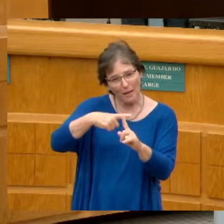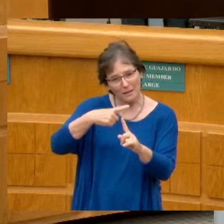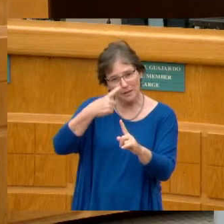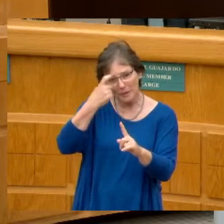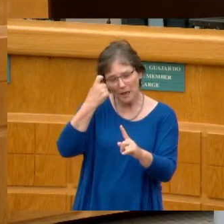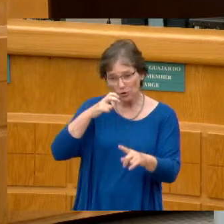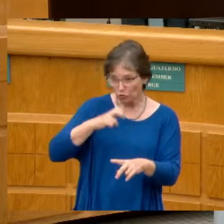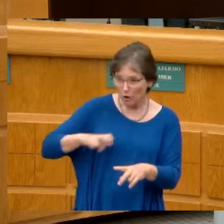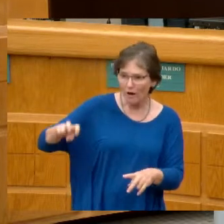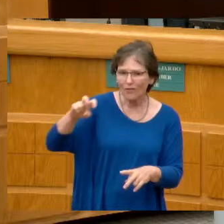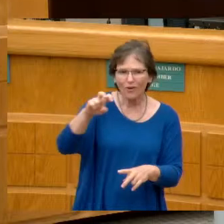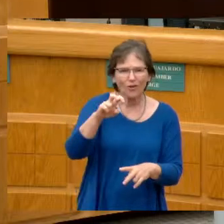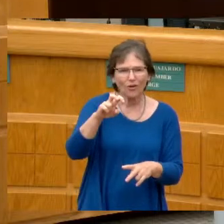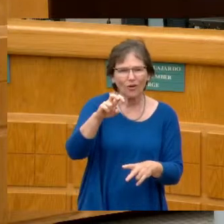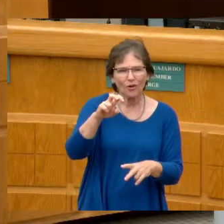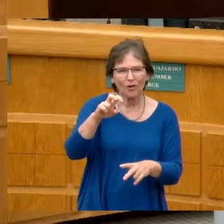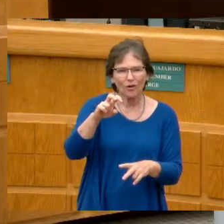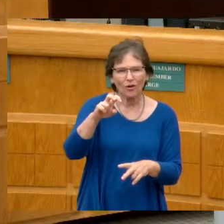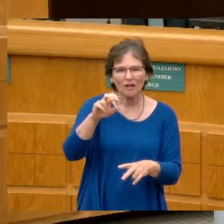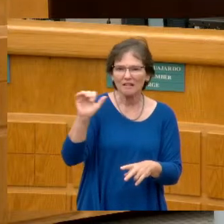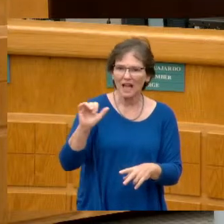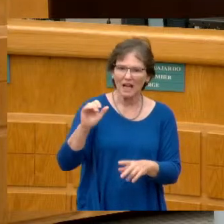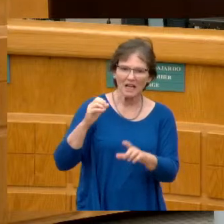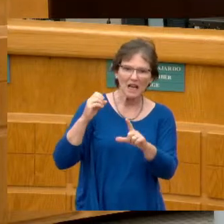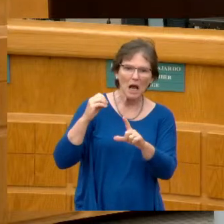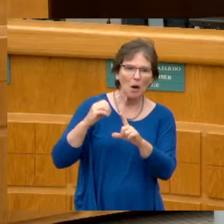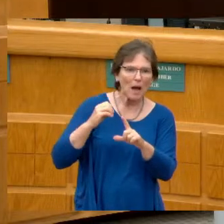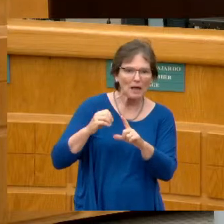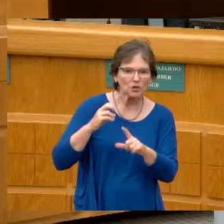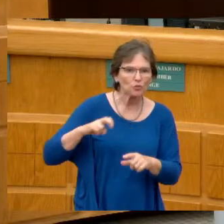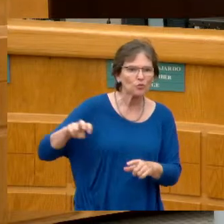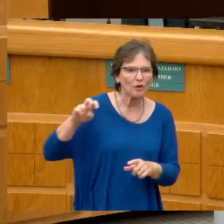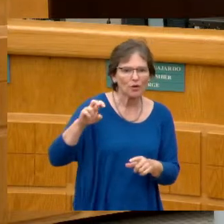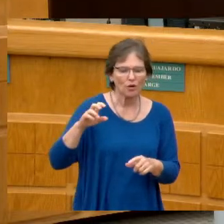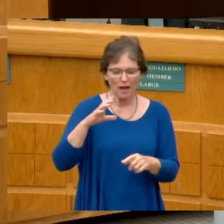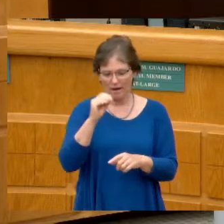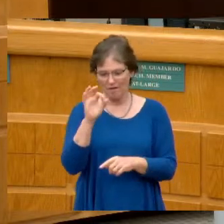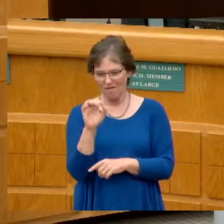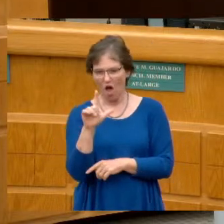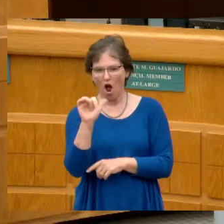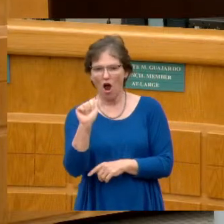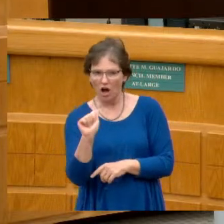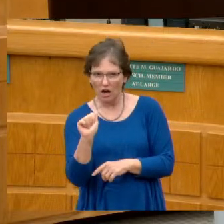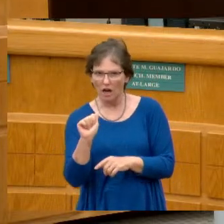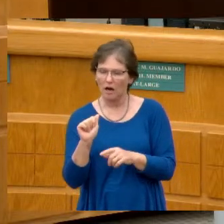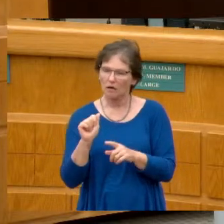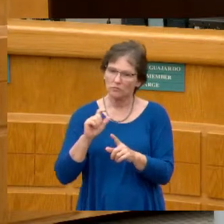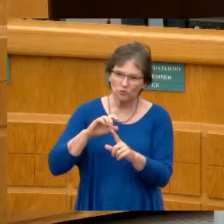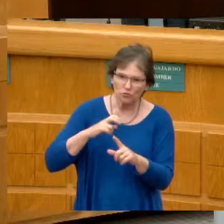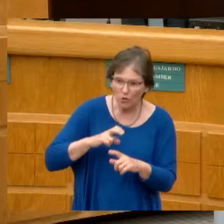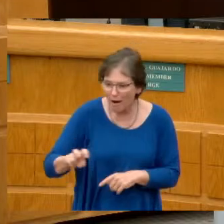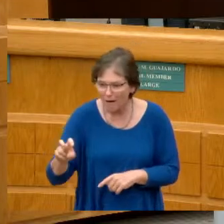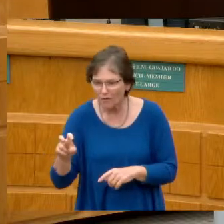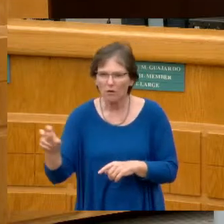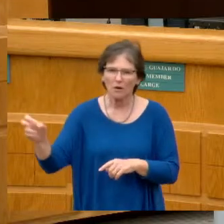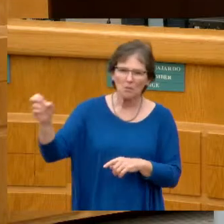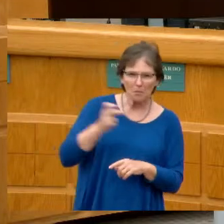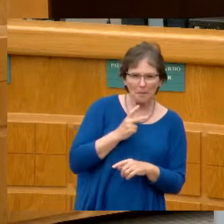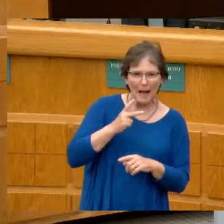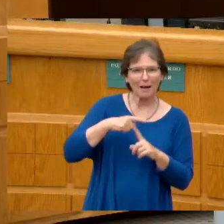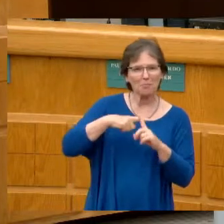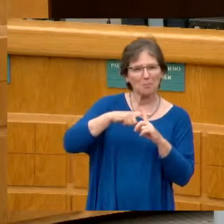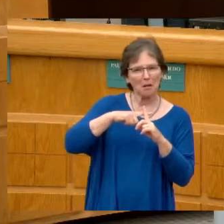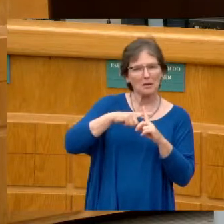and social distancing was an unknown phrase. As we approach November and the ensuing holiday seasons, the presence